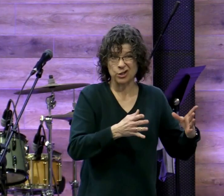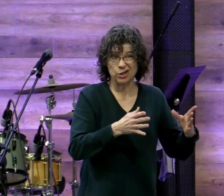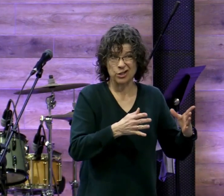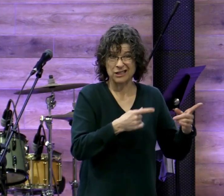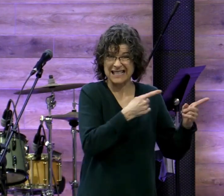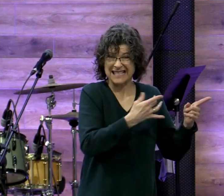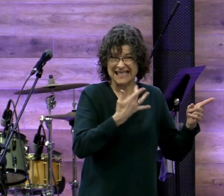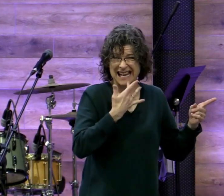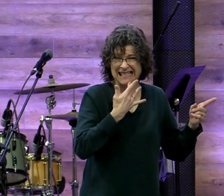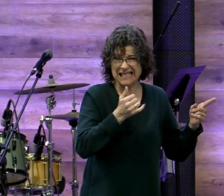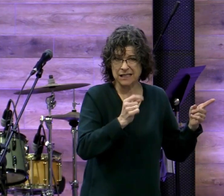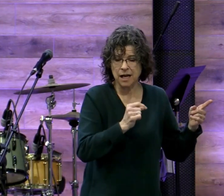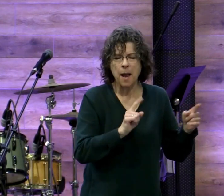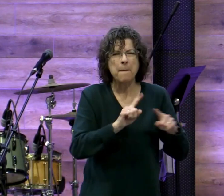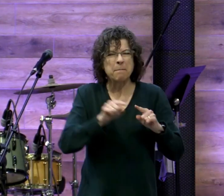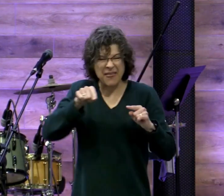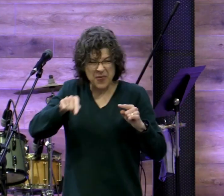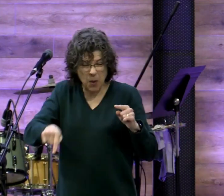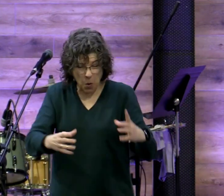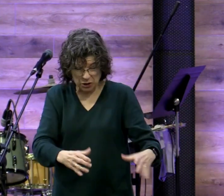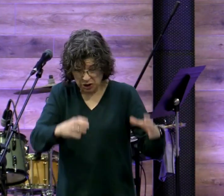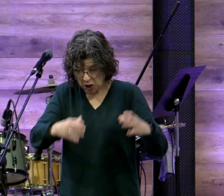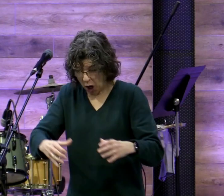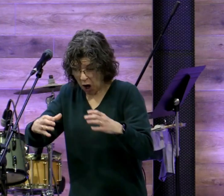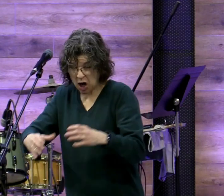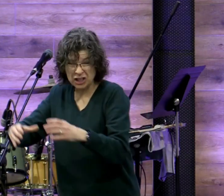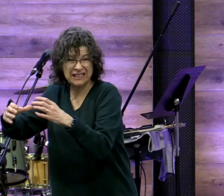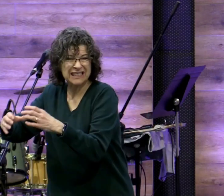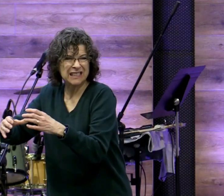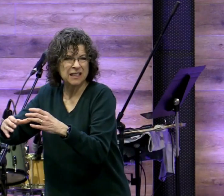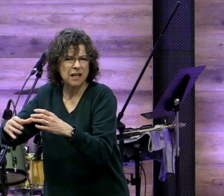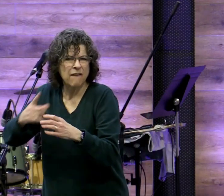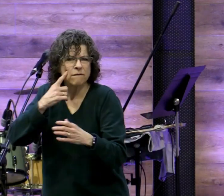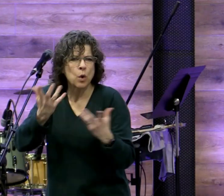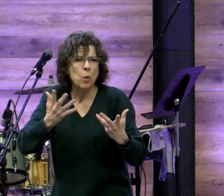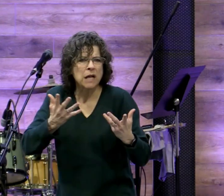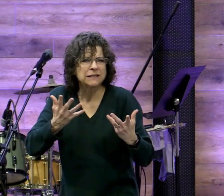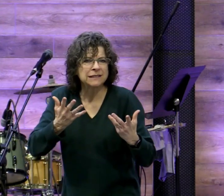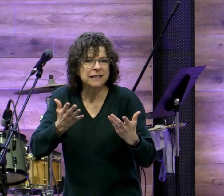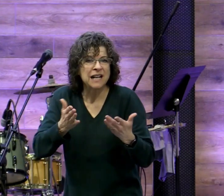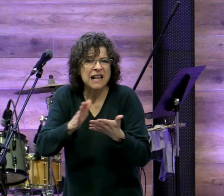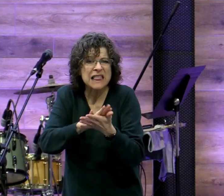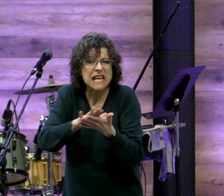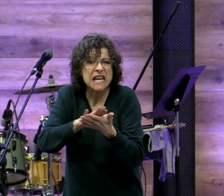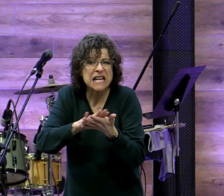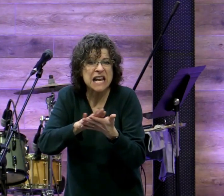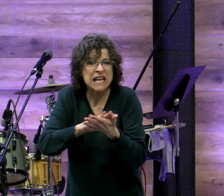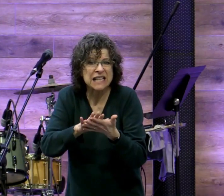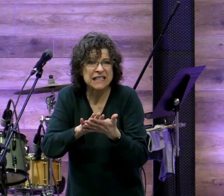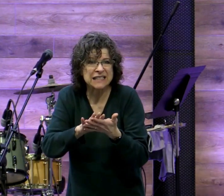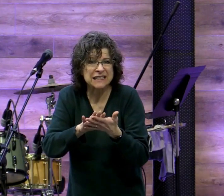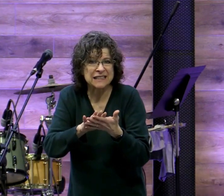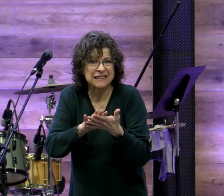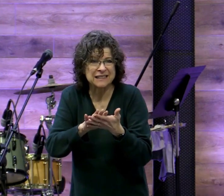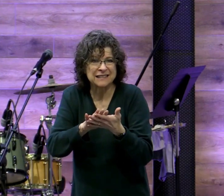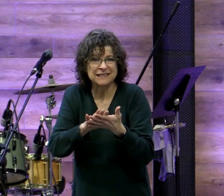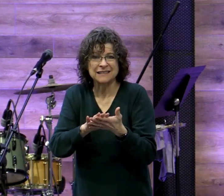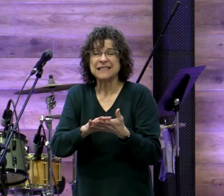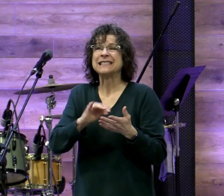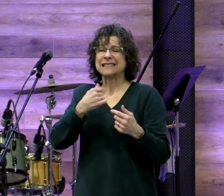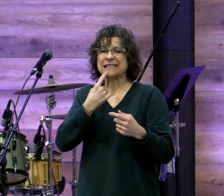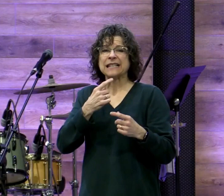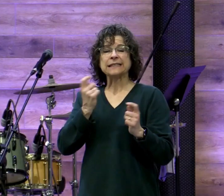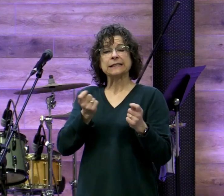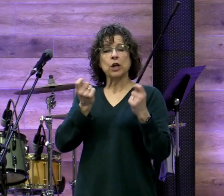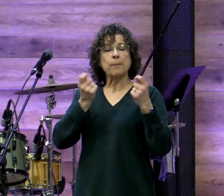ceremonial washing and cleansing, each holding 20 to 30 gallons. Notice what he doesn't tell them to do